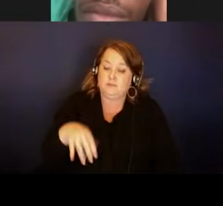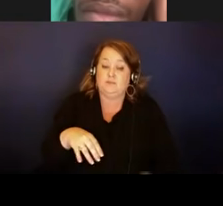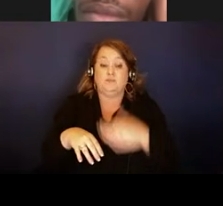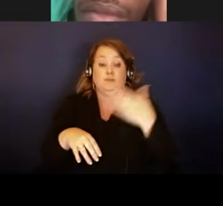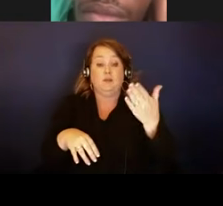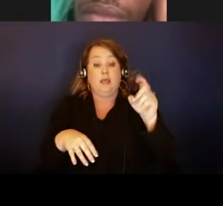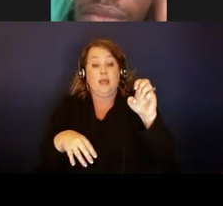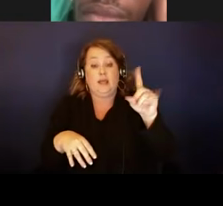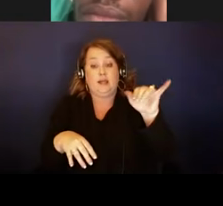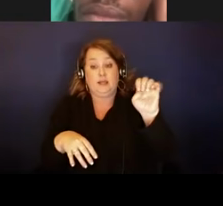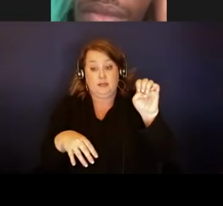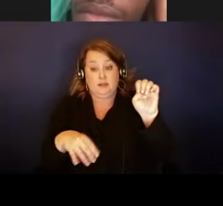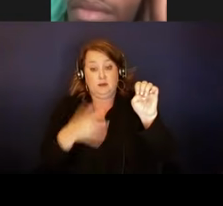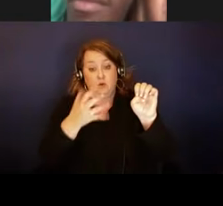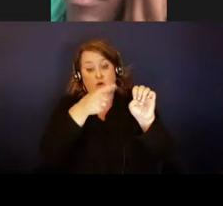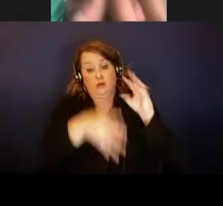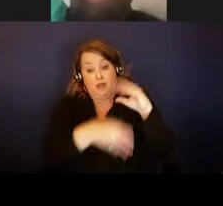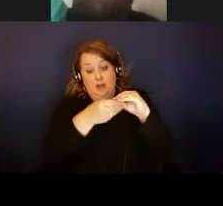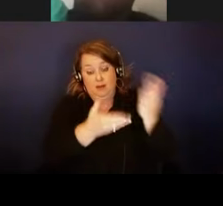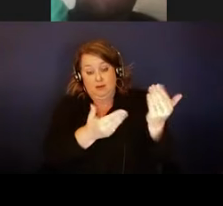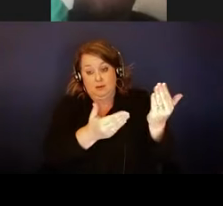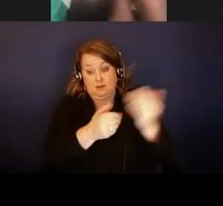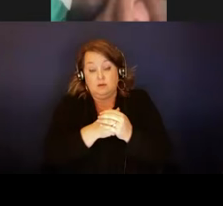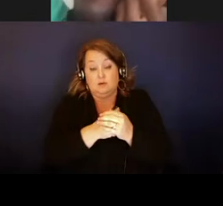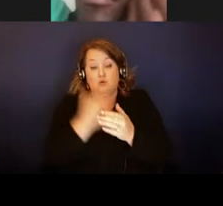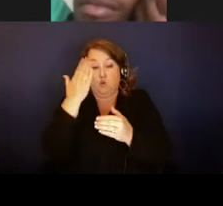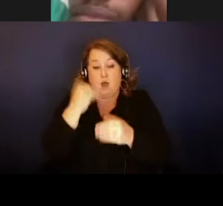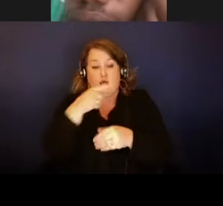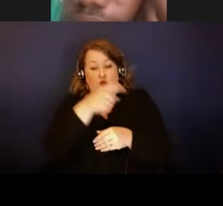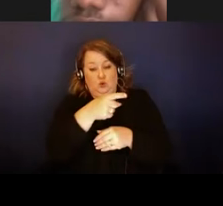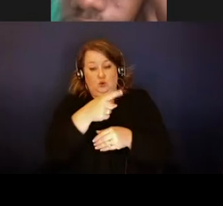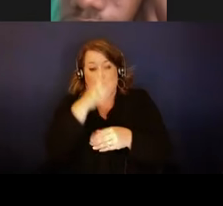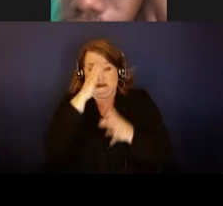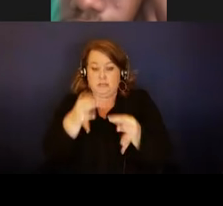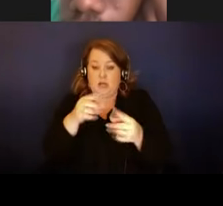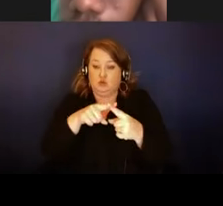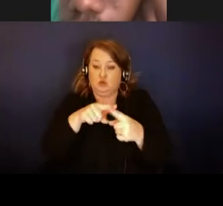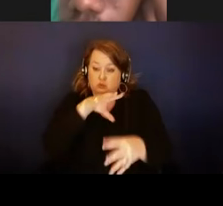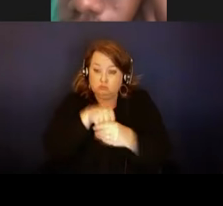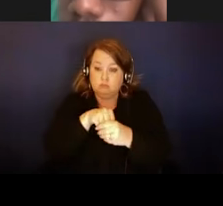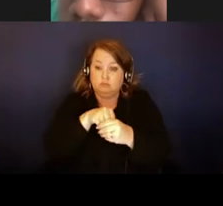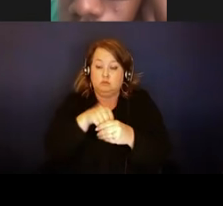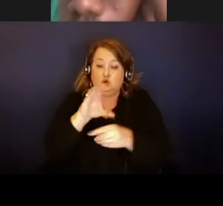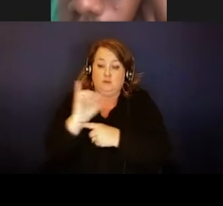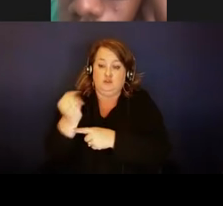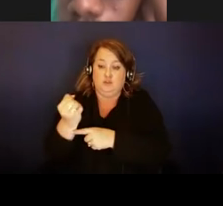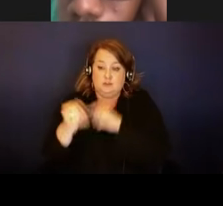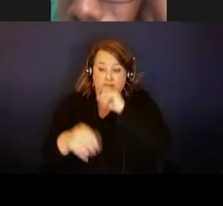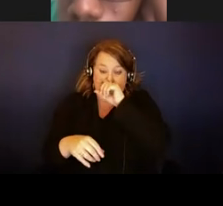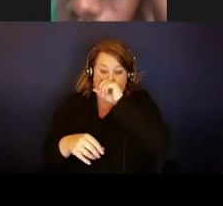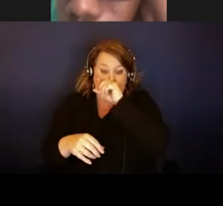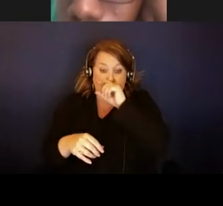we give you a chance to chime in on this question. Why did you decide to advocate in the criminal justice space?